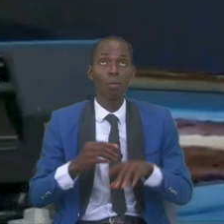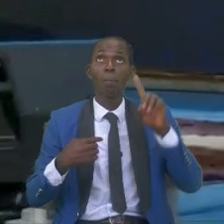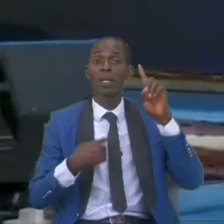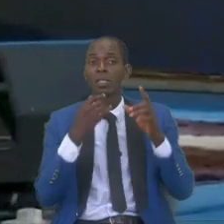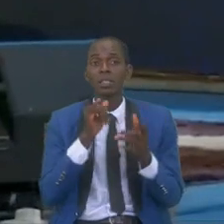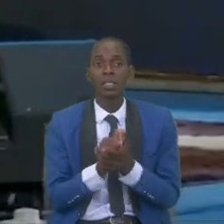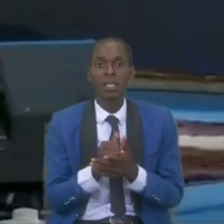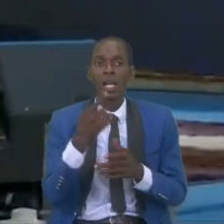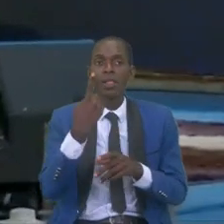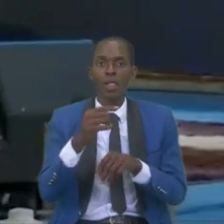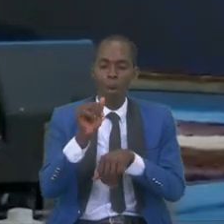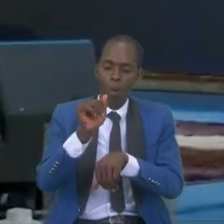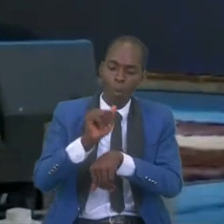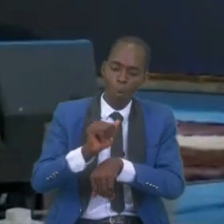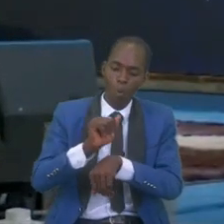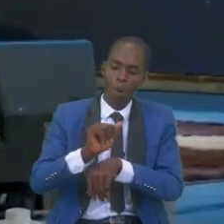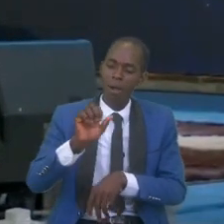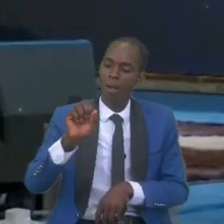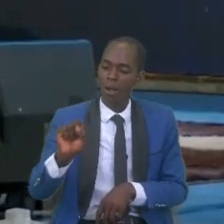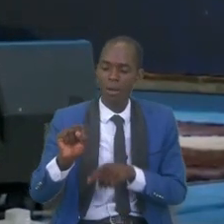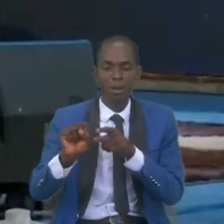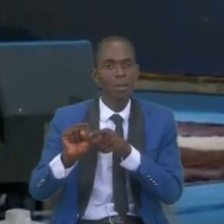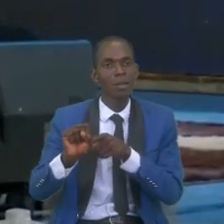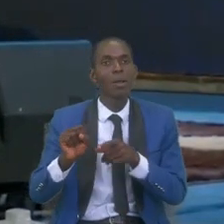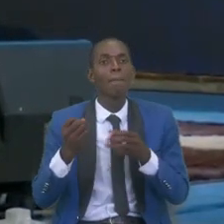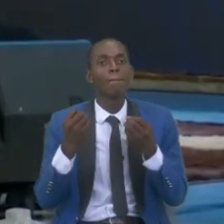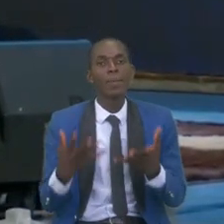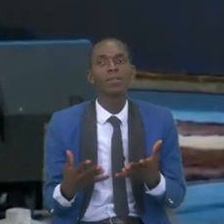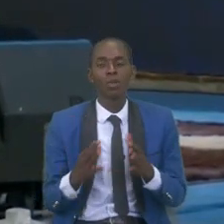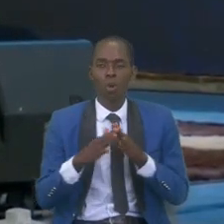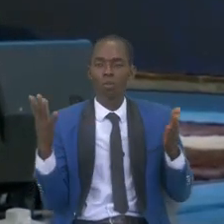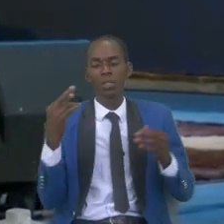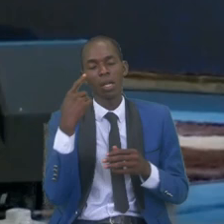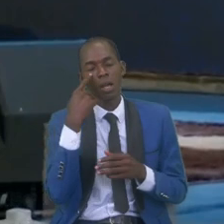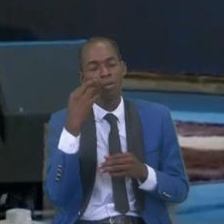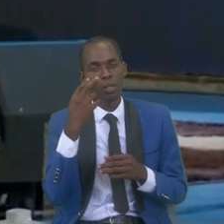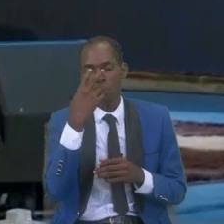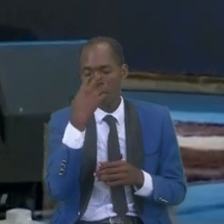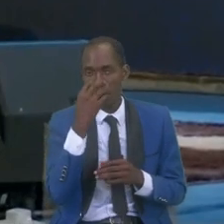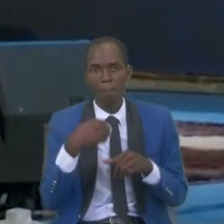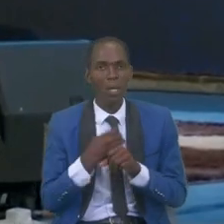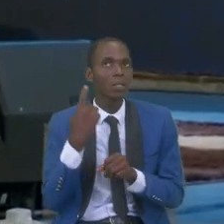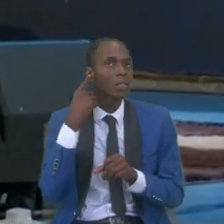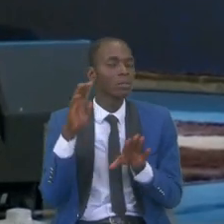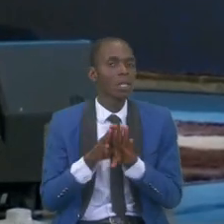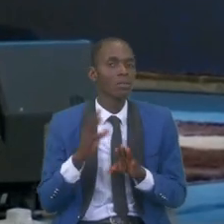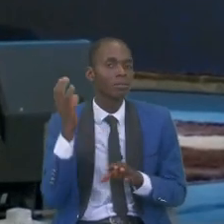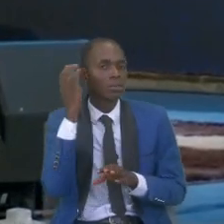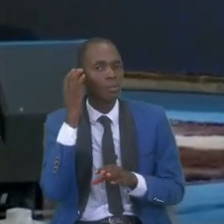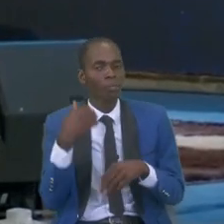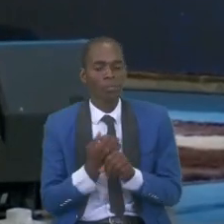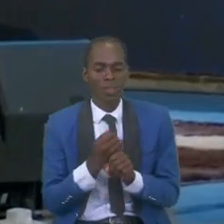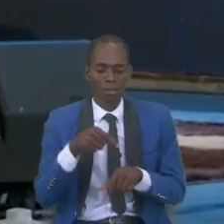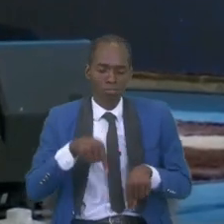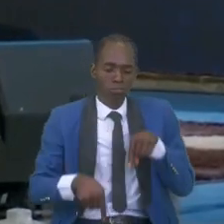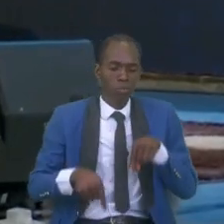plural, the works, plural, open the eyes of the blind, making the deaf hear, making the maimed to even